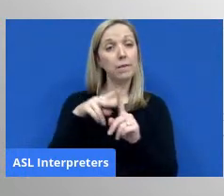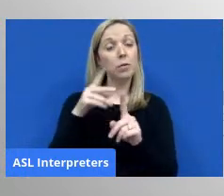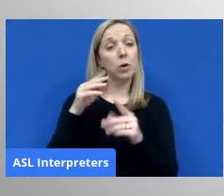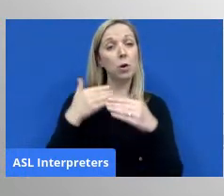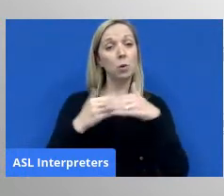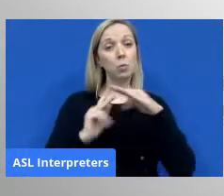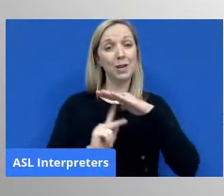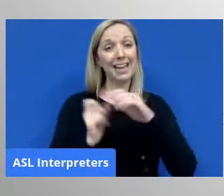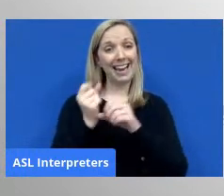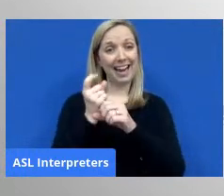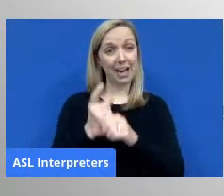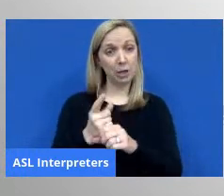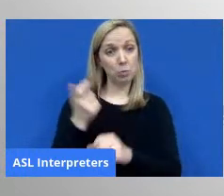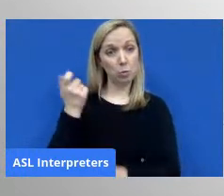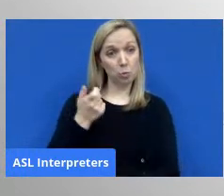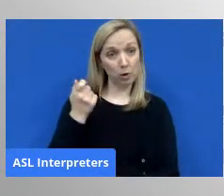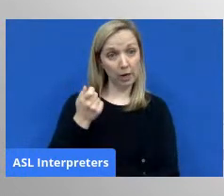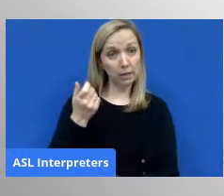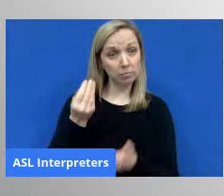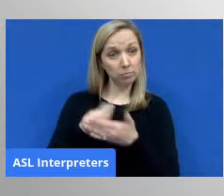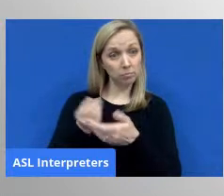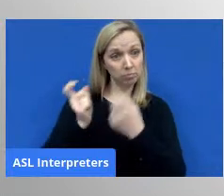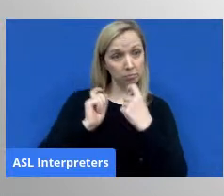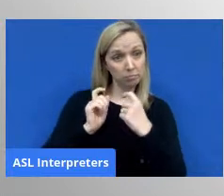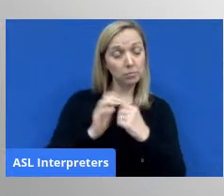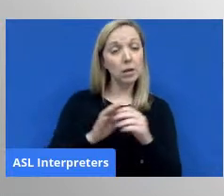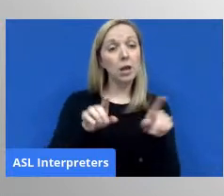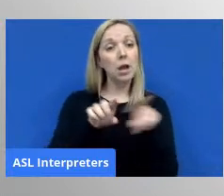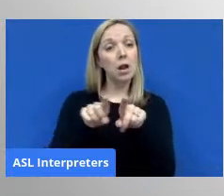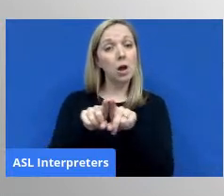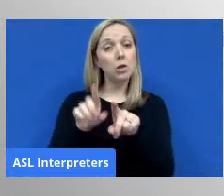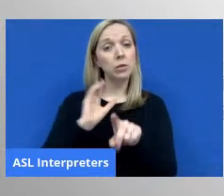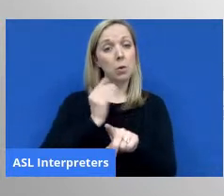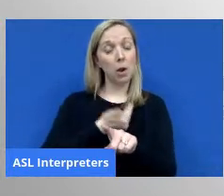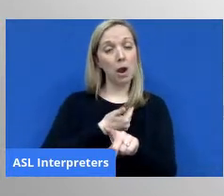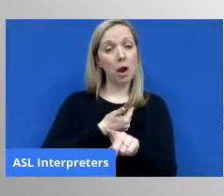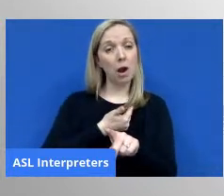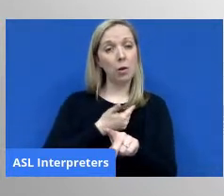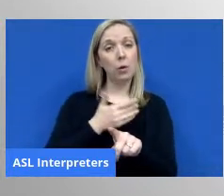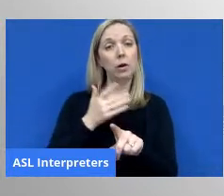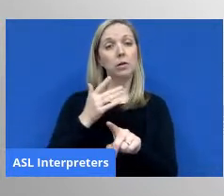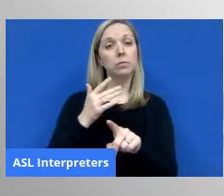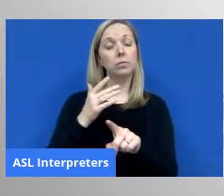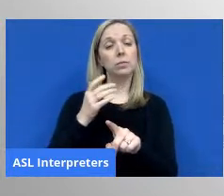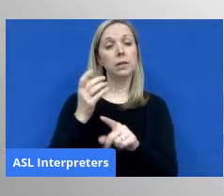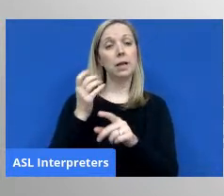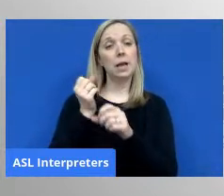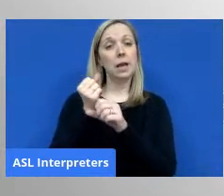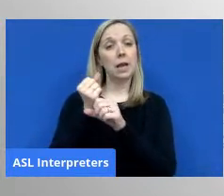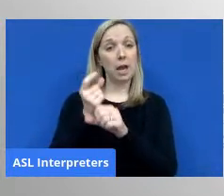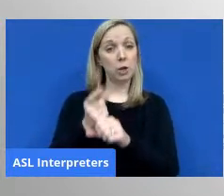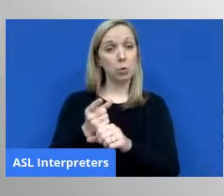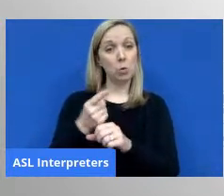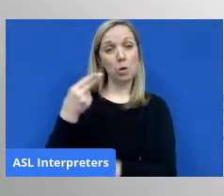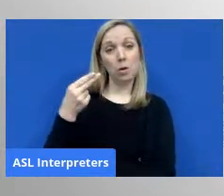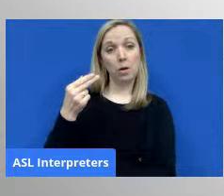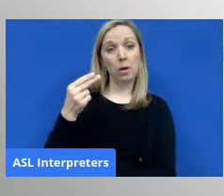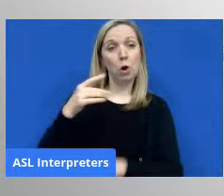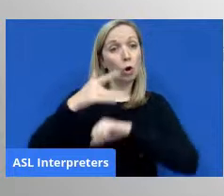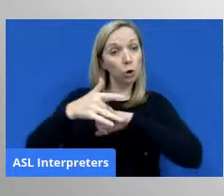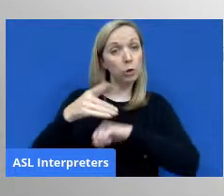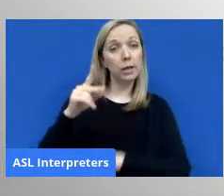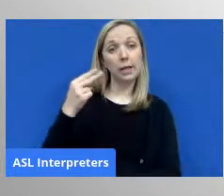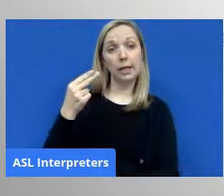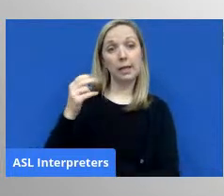then item 11.5 is our annual Head Start early, to approve the annual Head Start Early Head Start